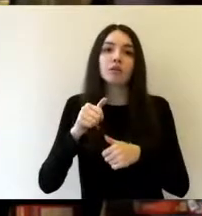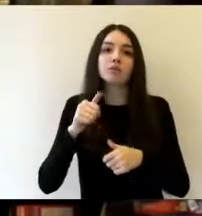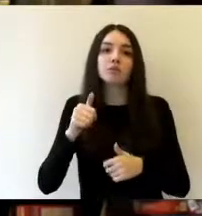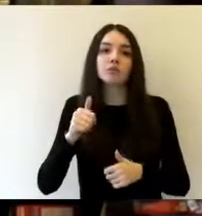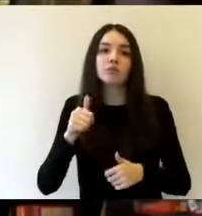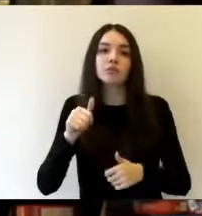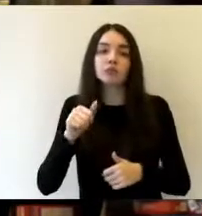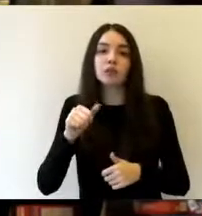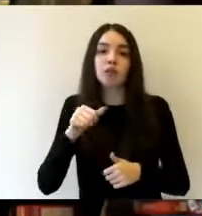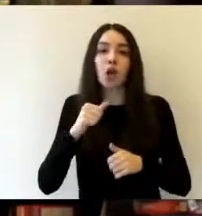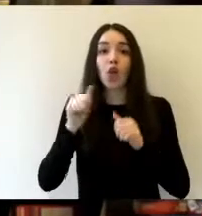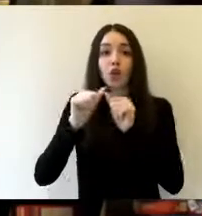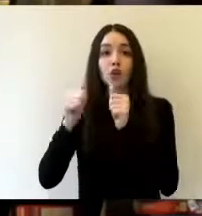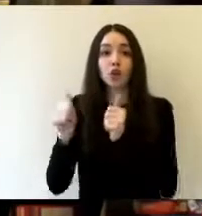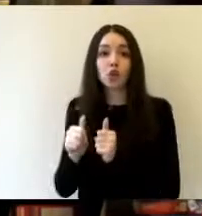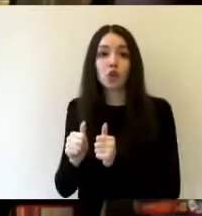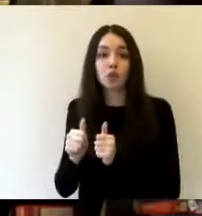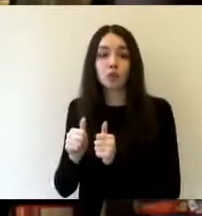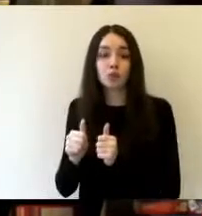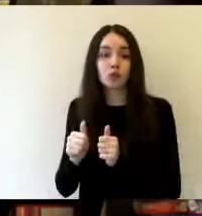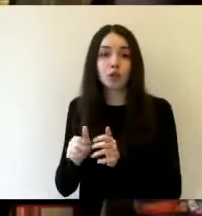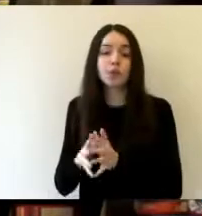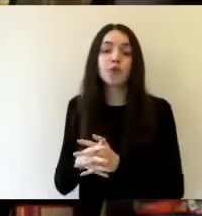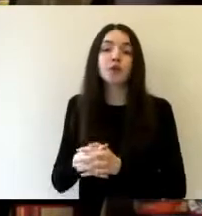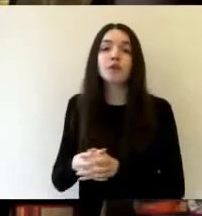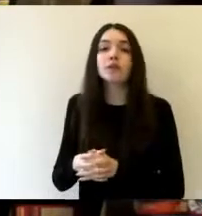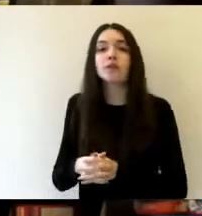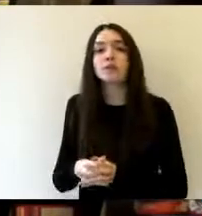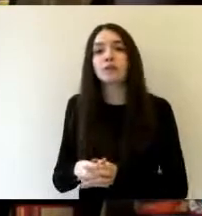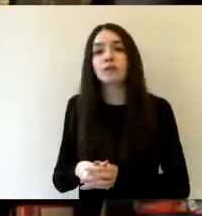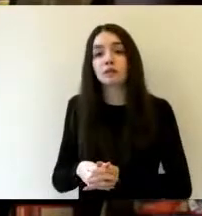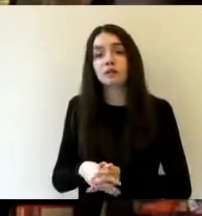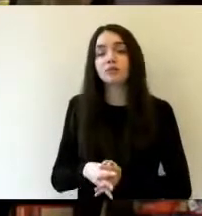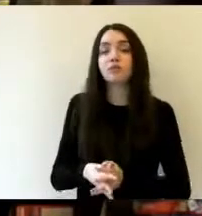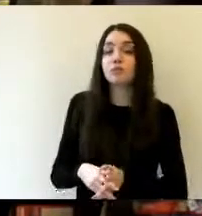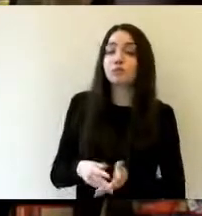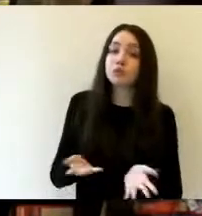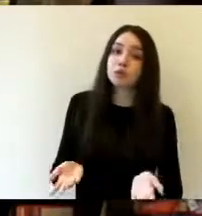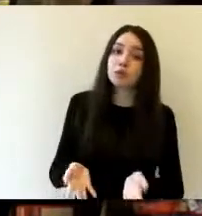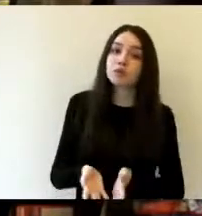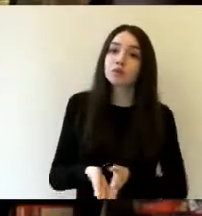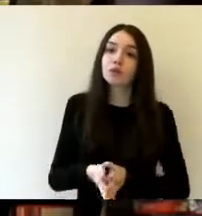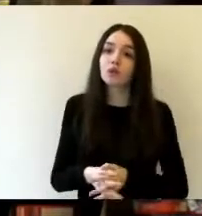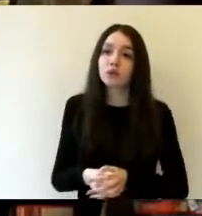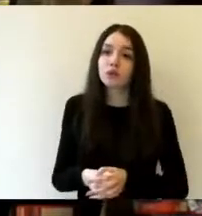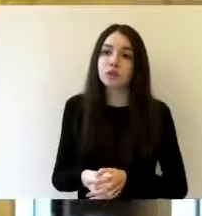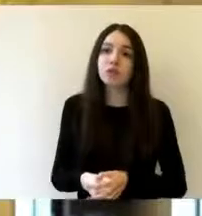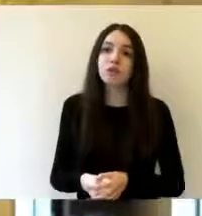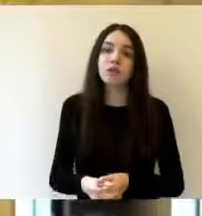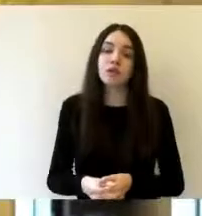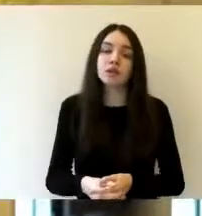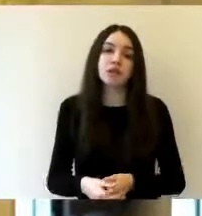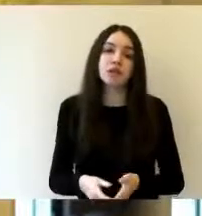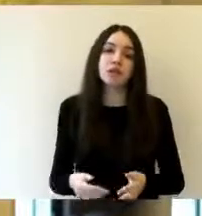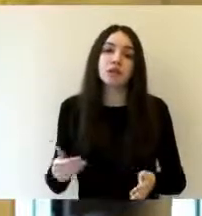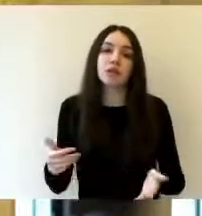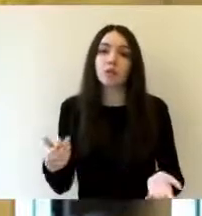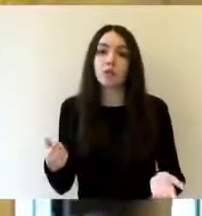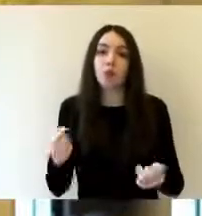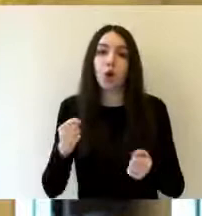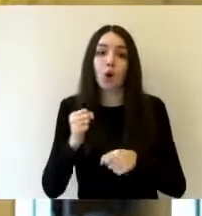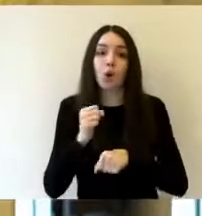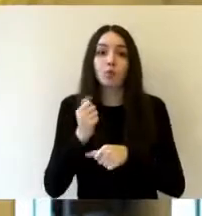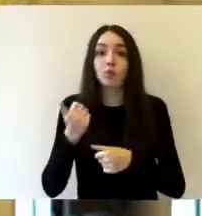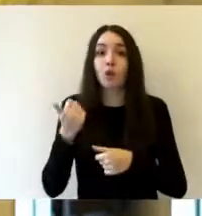other sculpture that I have done, thanks Tom and Maria. And so, in addition to that, there's some work that I'm doing